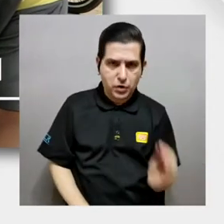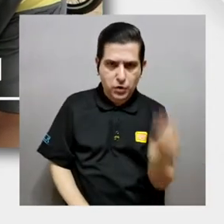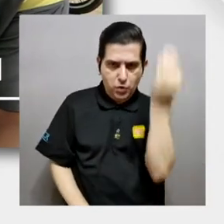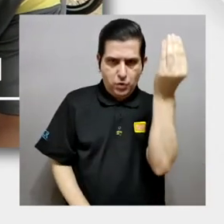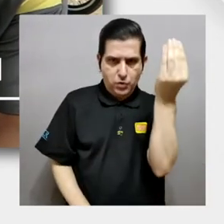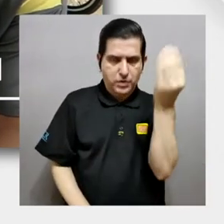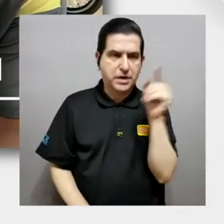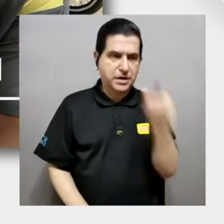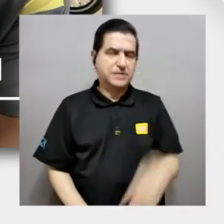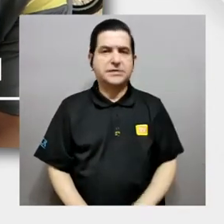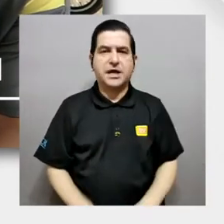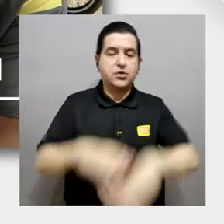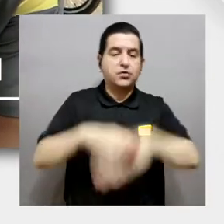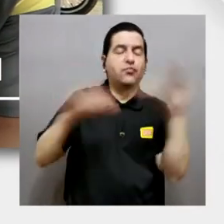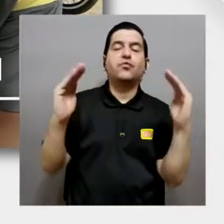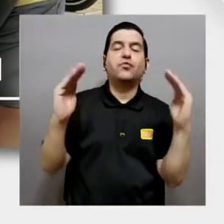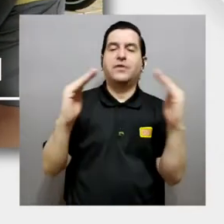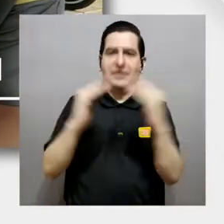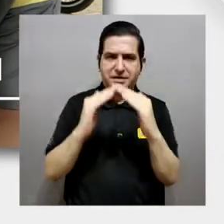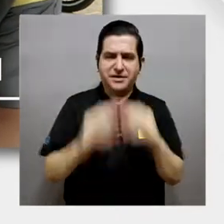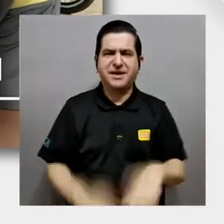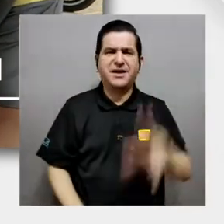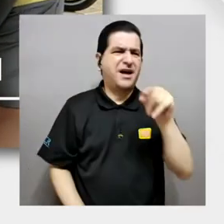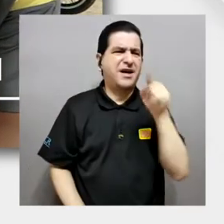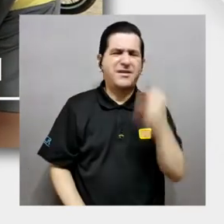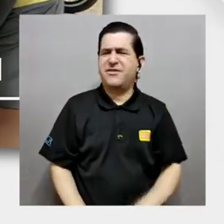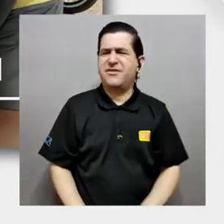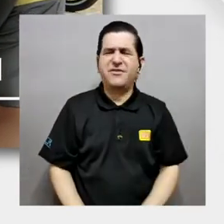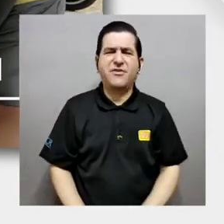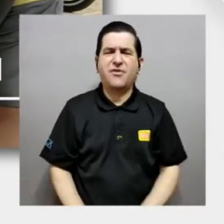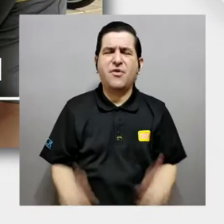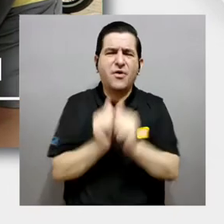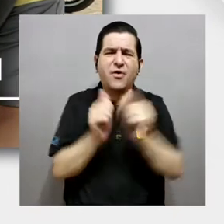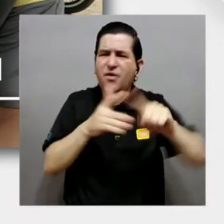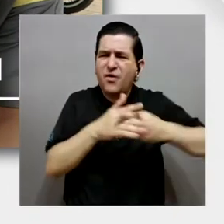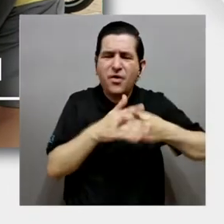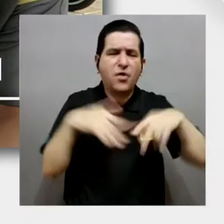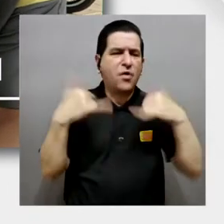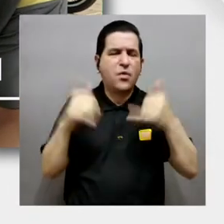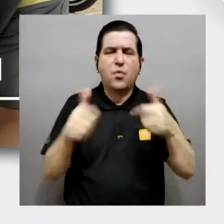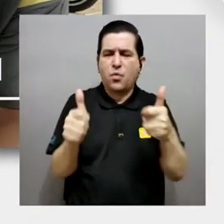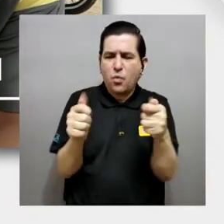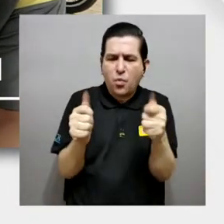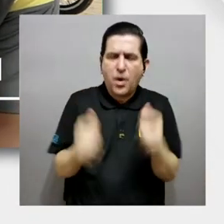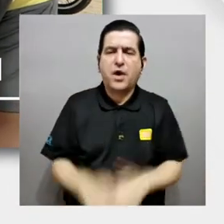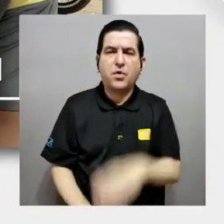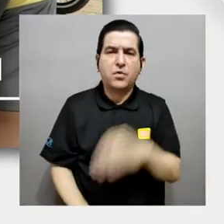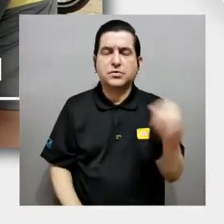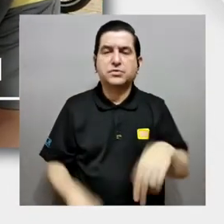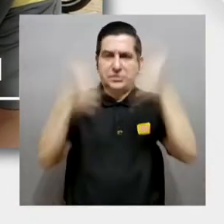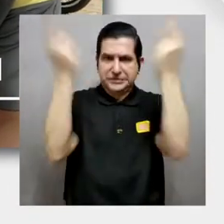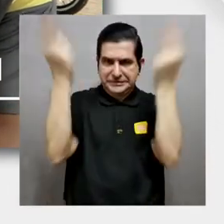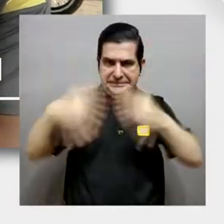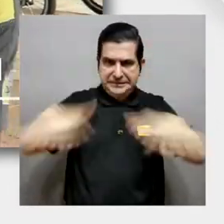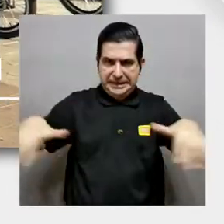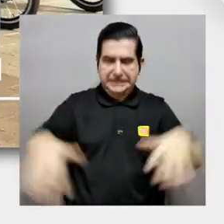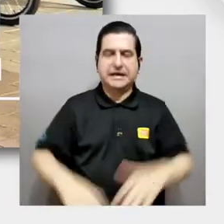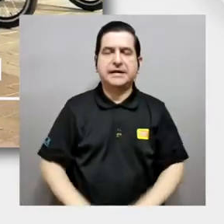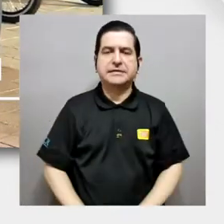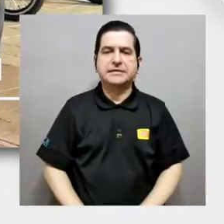outdoor instead of with the gadget games, online games, at home.